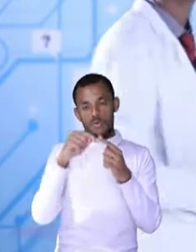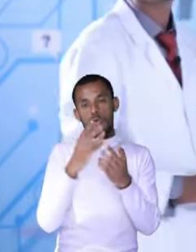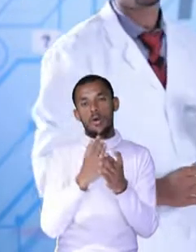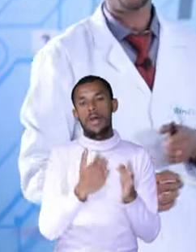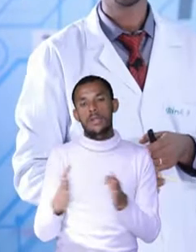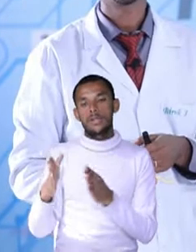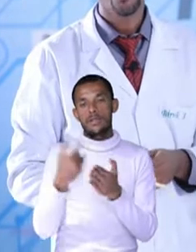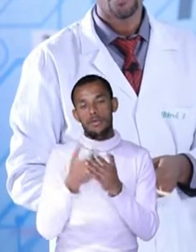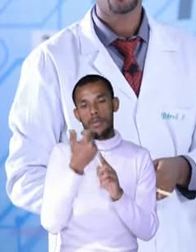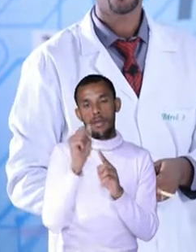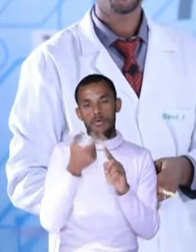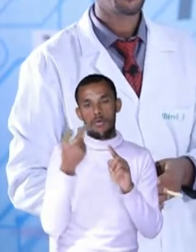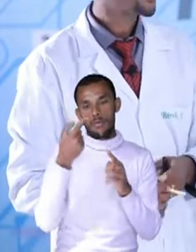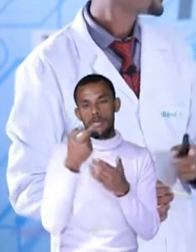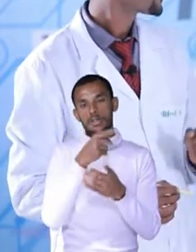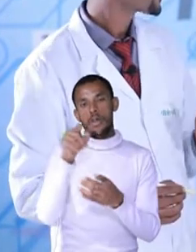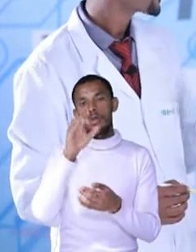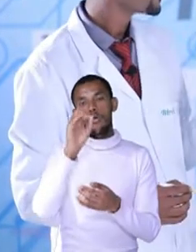from their ores.